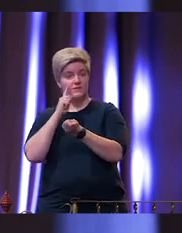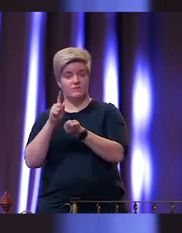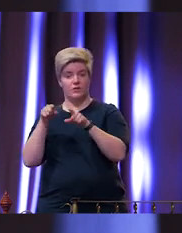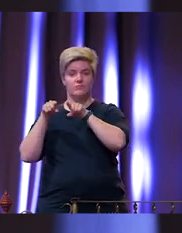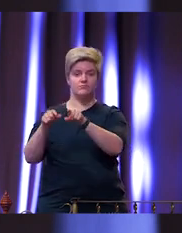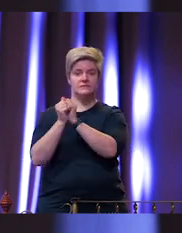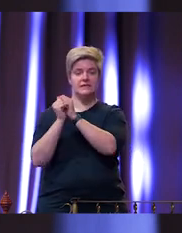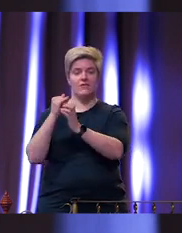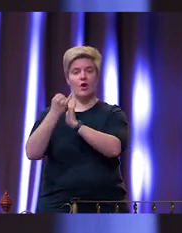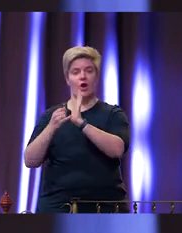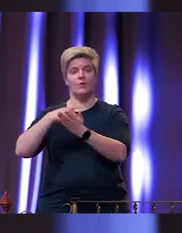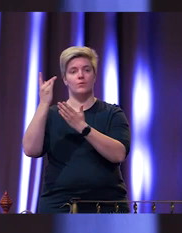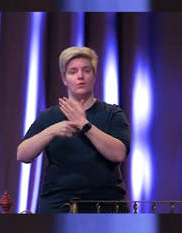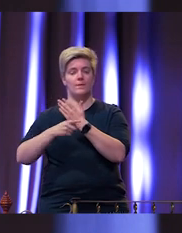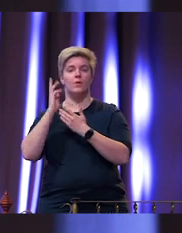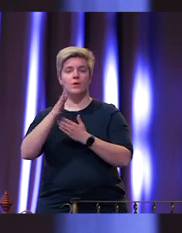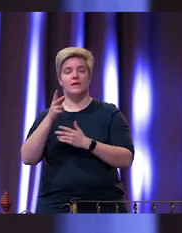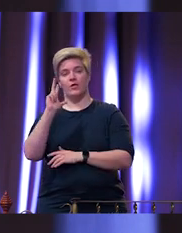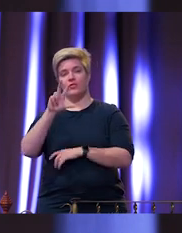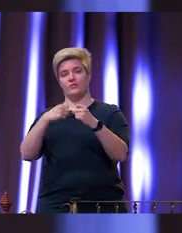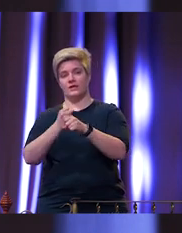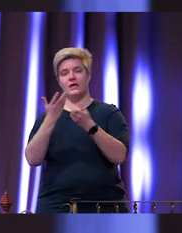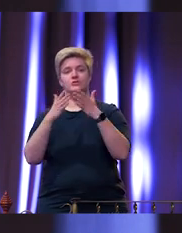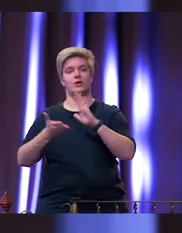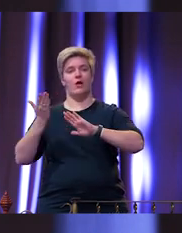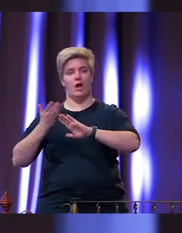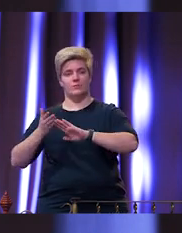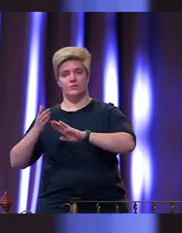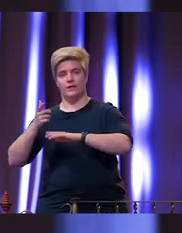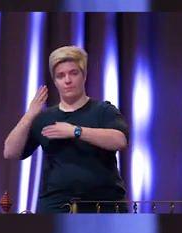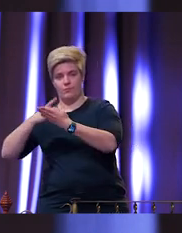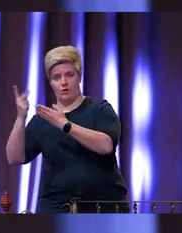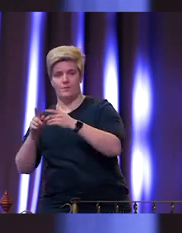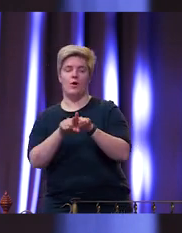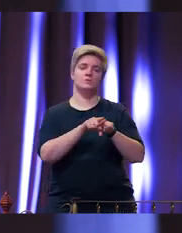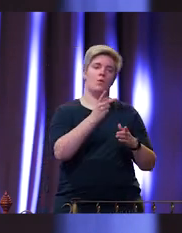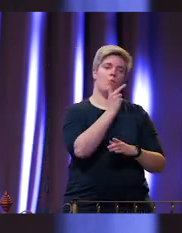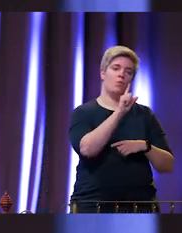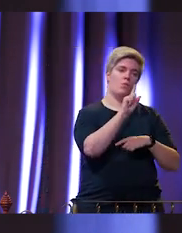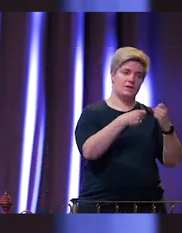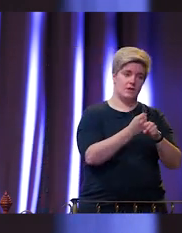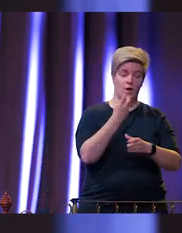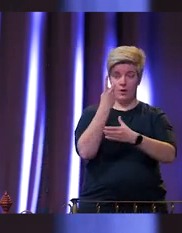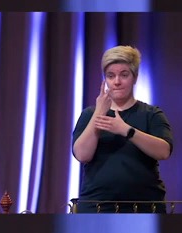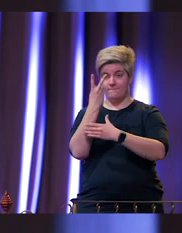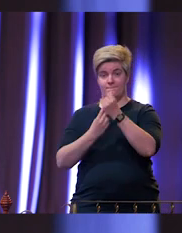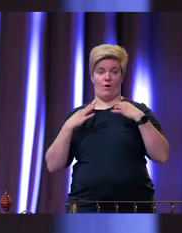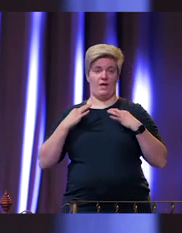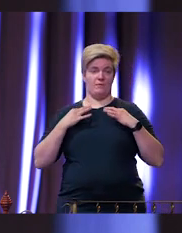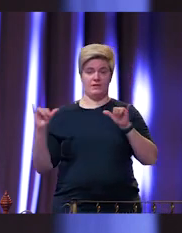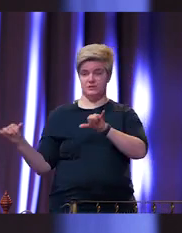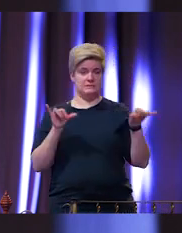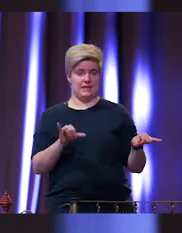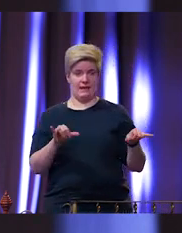be a 3-year general operating program as well as a 1-year general operating program. Both applications look the same, eligibility is very